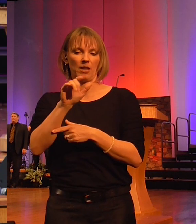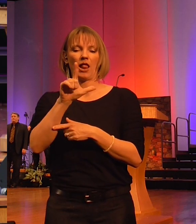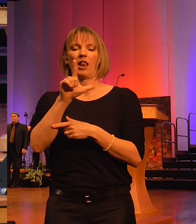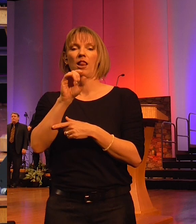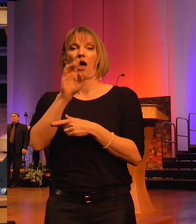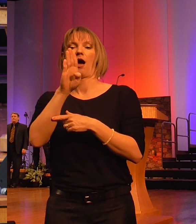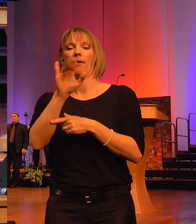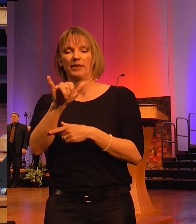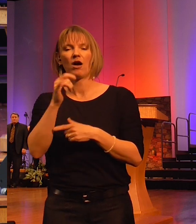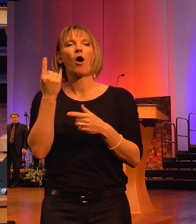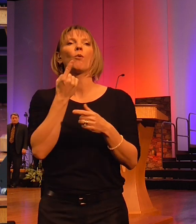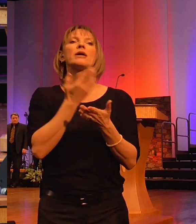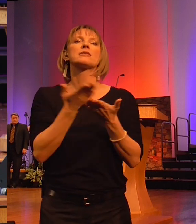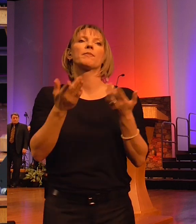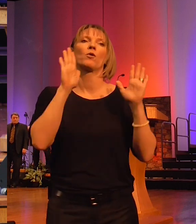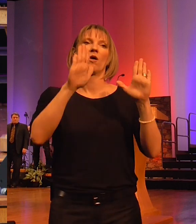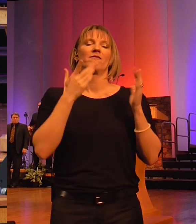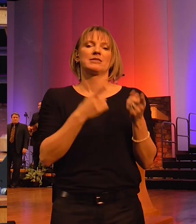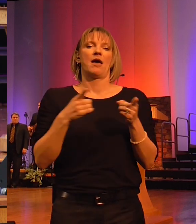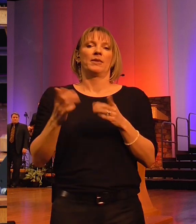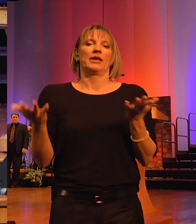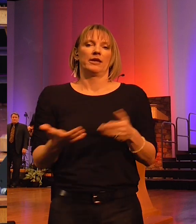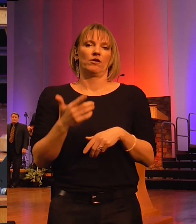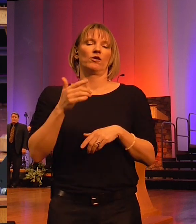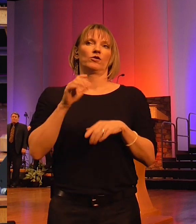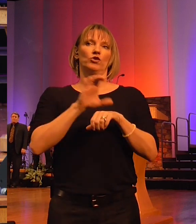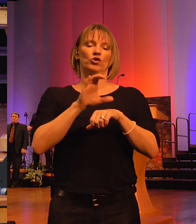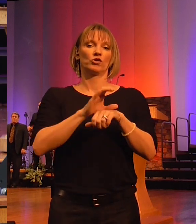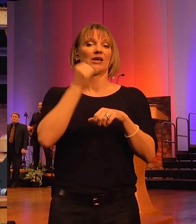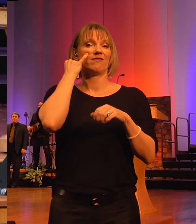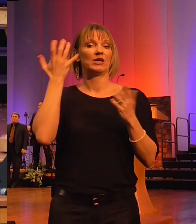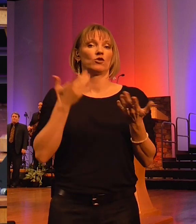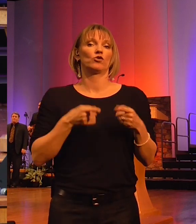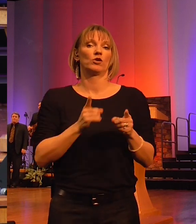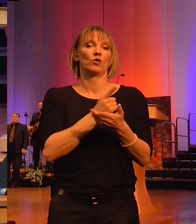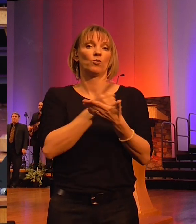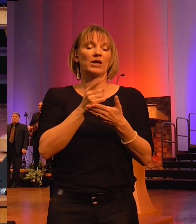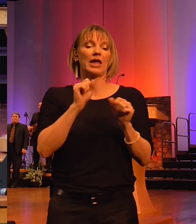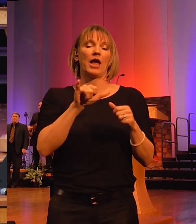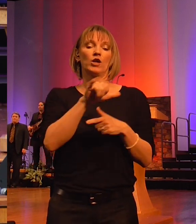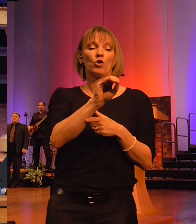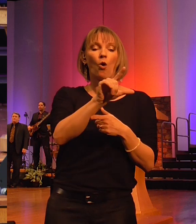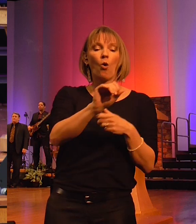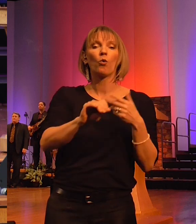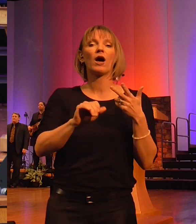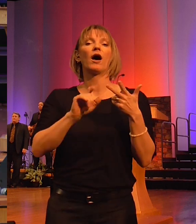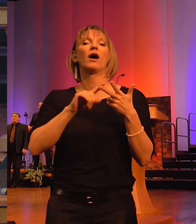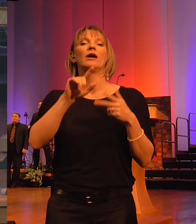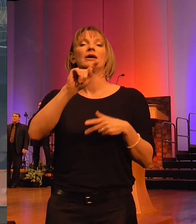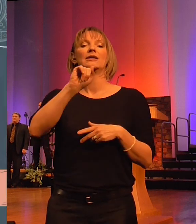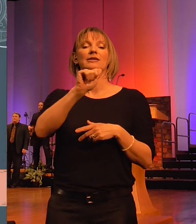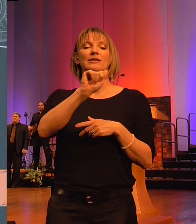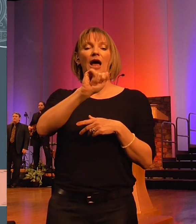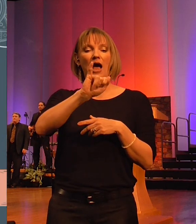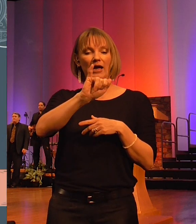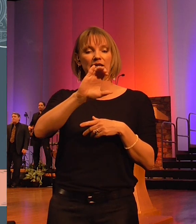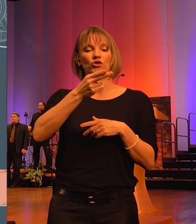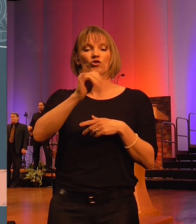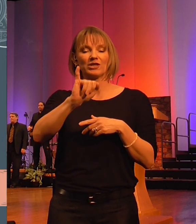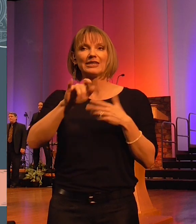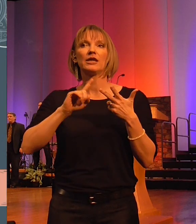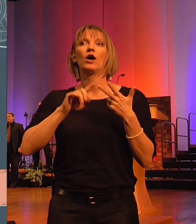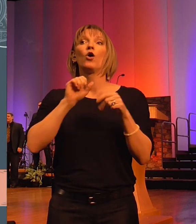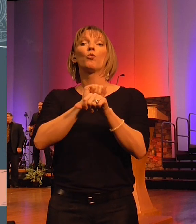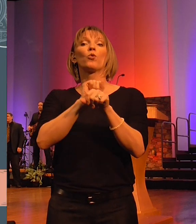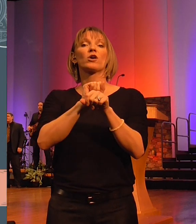There's always something wonderful going on here every day at Mile High Church. If you're here throughout the week, you can do yoga, you can do Tai Chi. This Thursday as well, our Works of